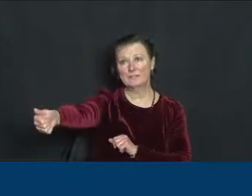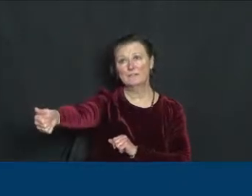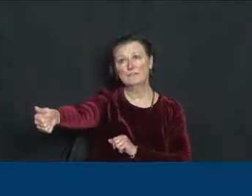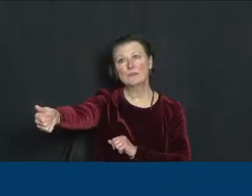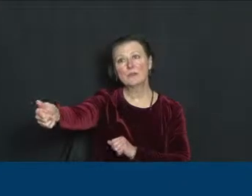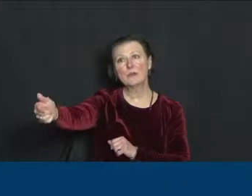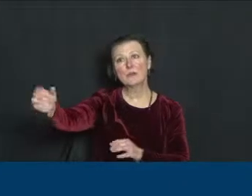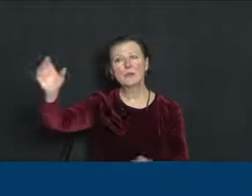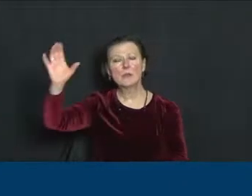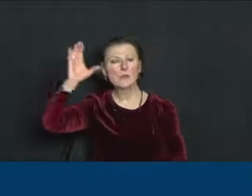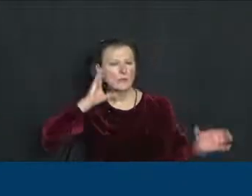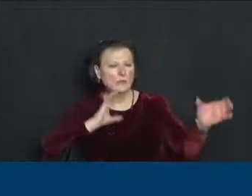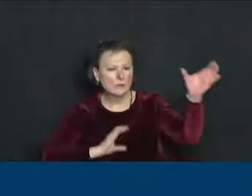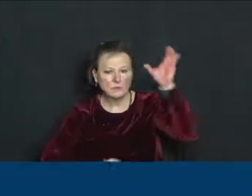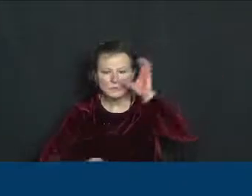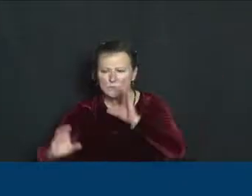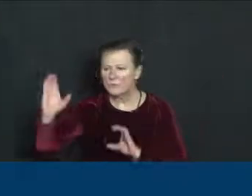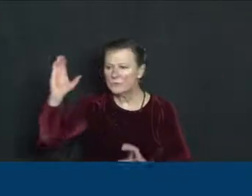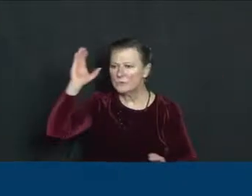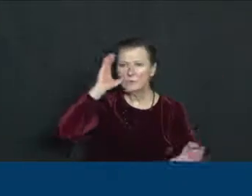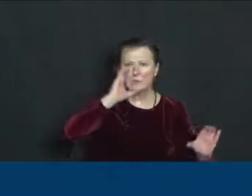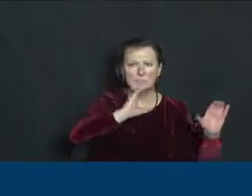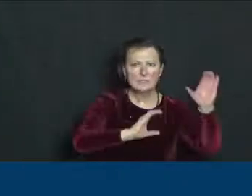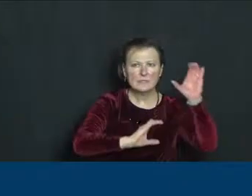country far to